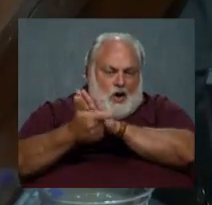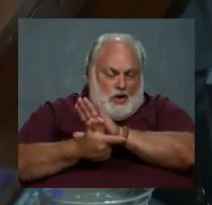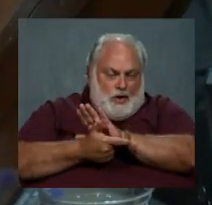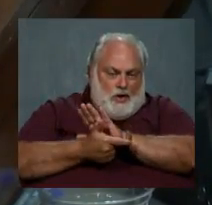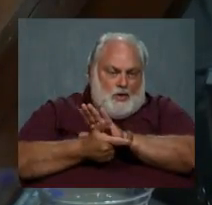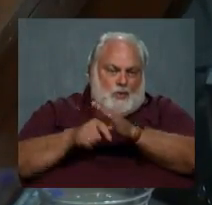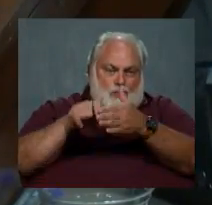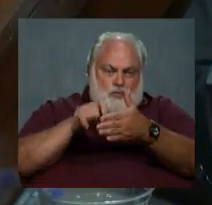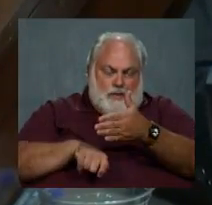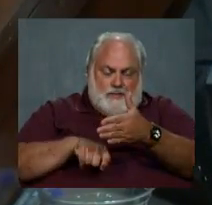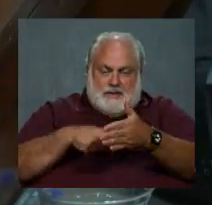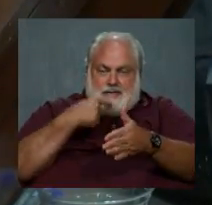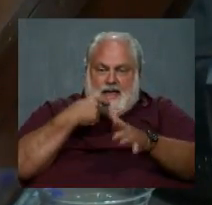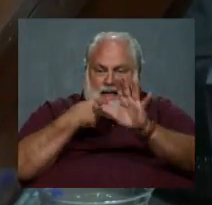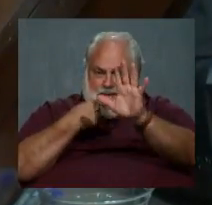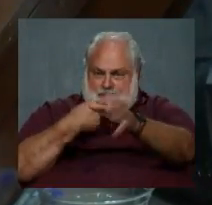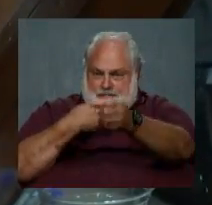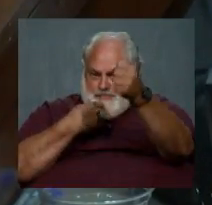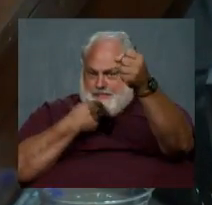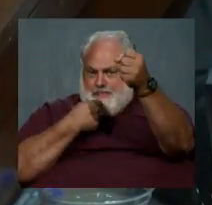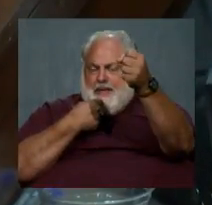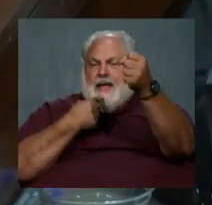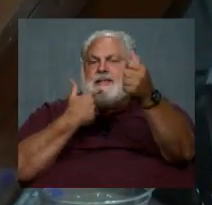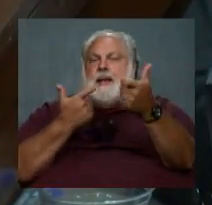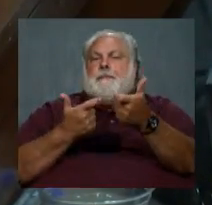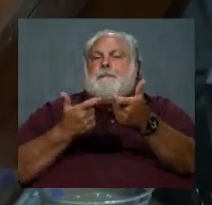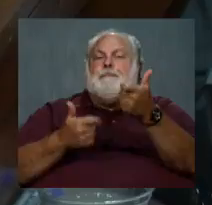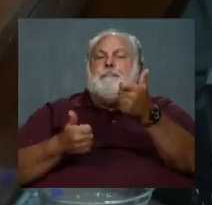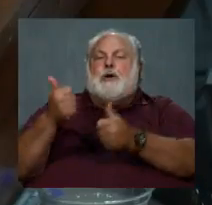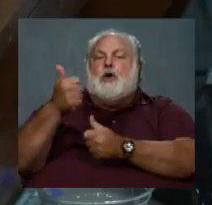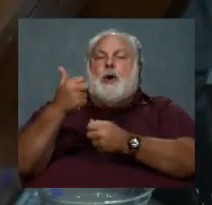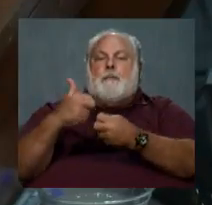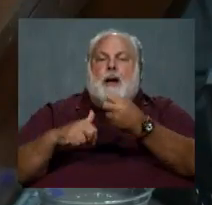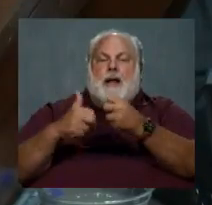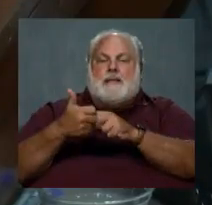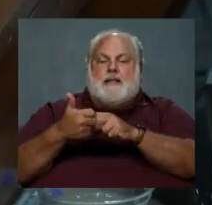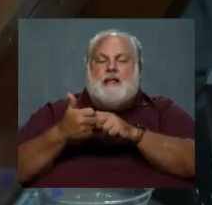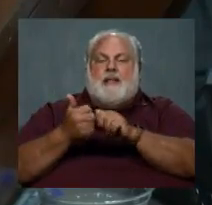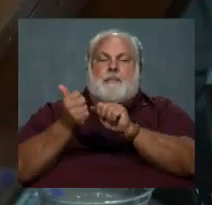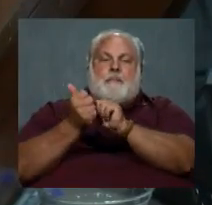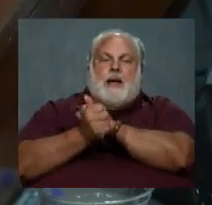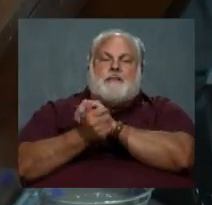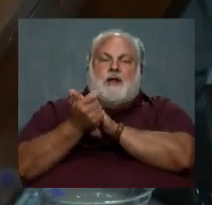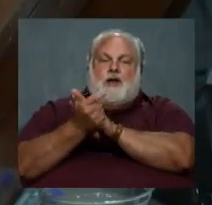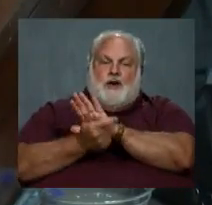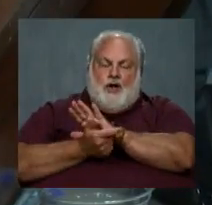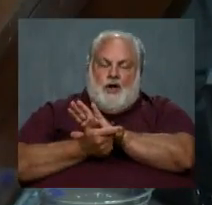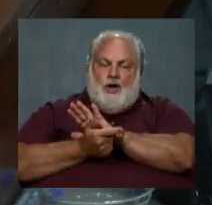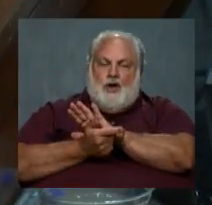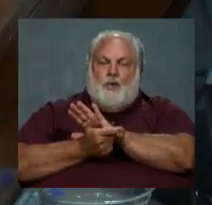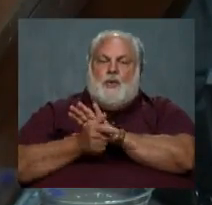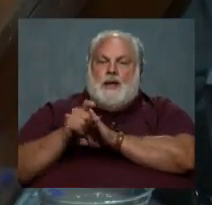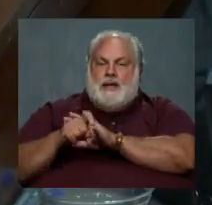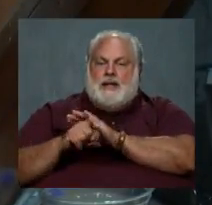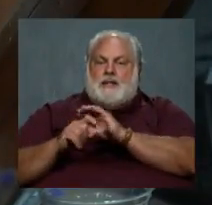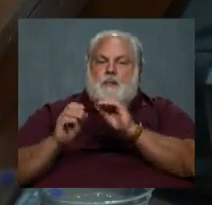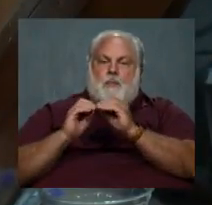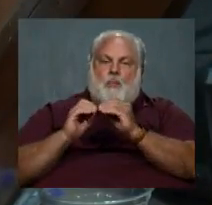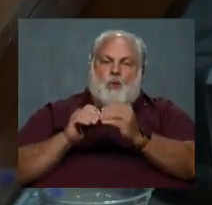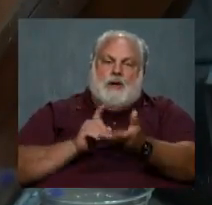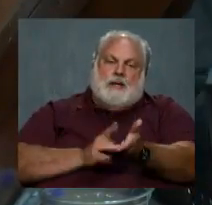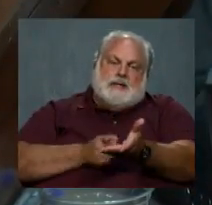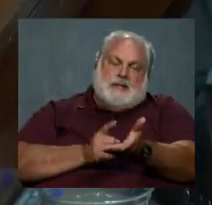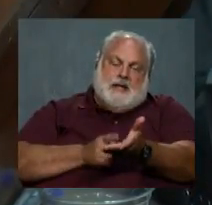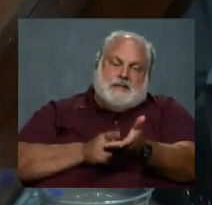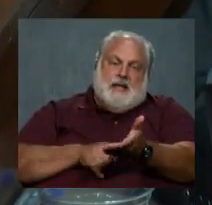to say, wait a second, you know, this is a much bigger policy issue than putting forth an ordinance. And so we need to have a lot of discussion,